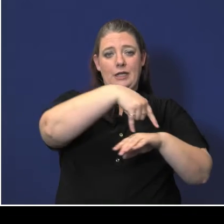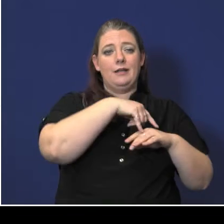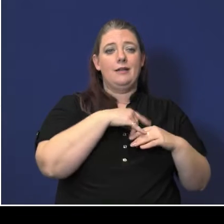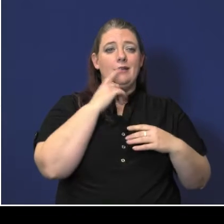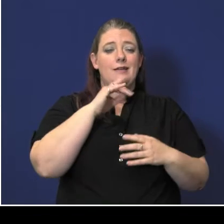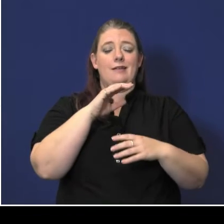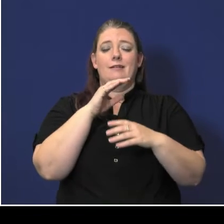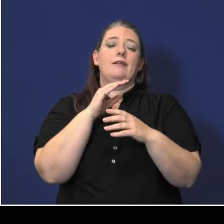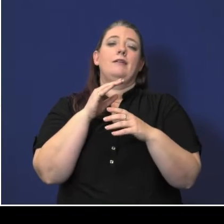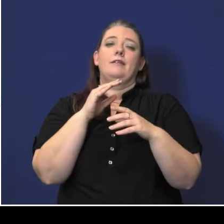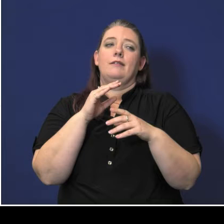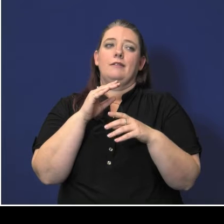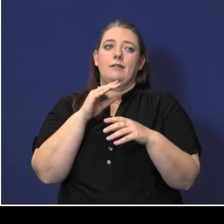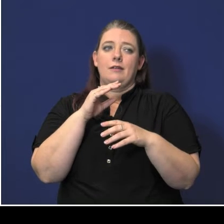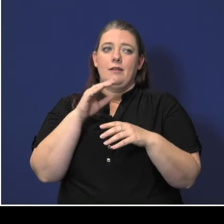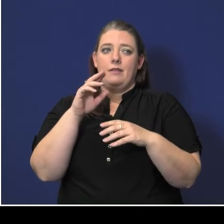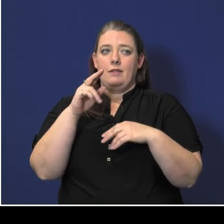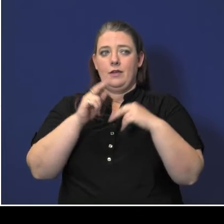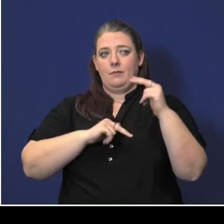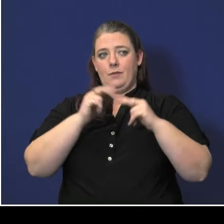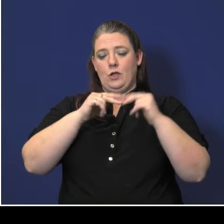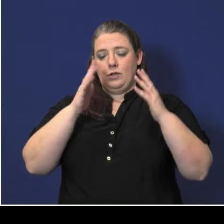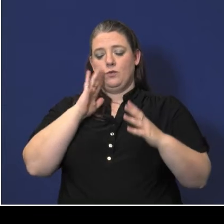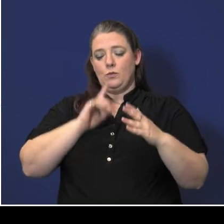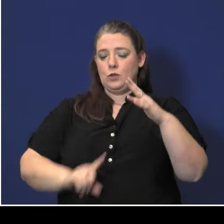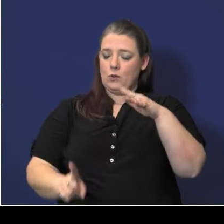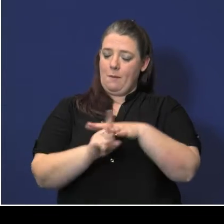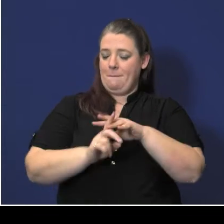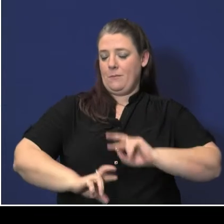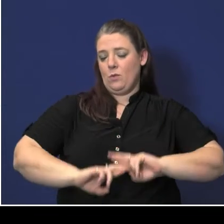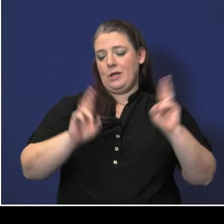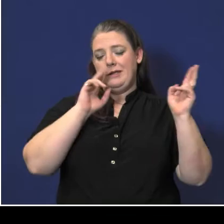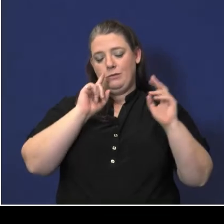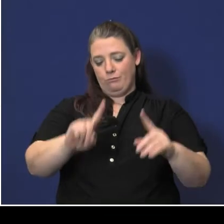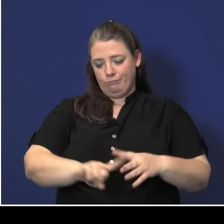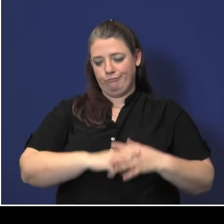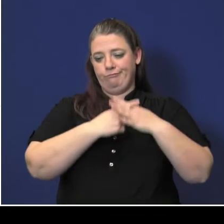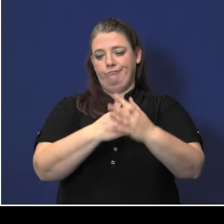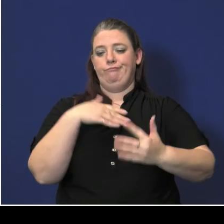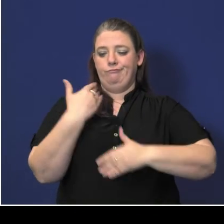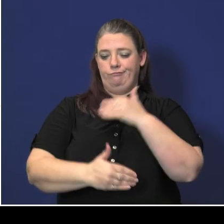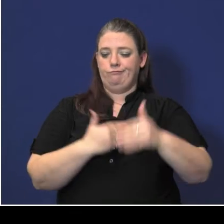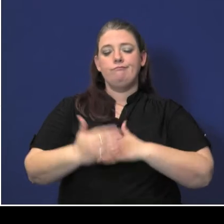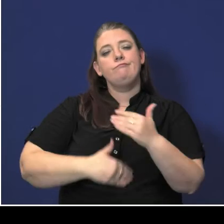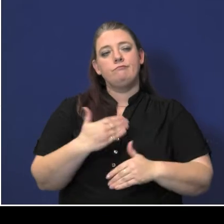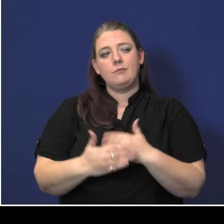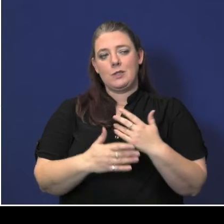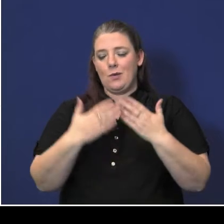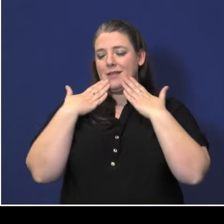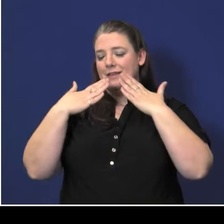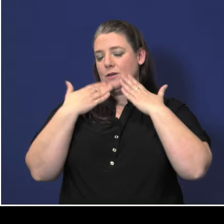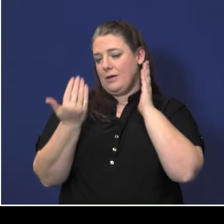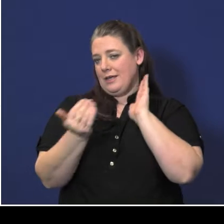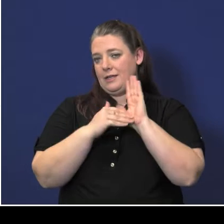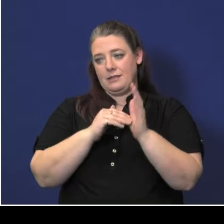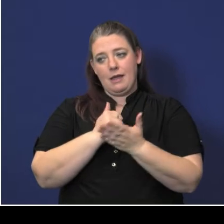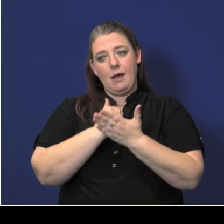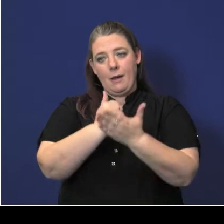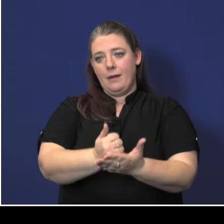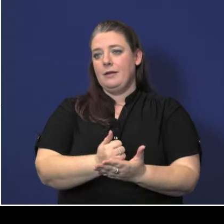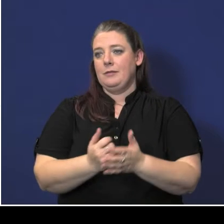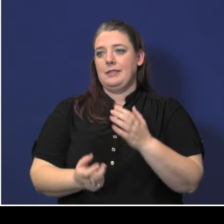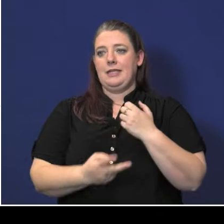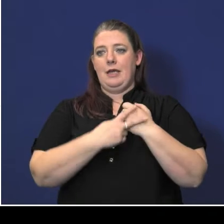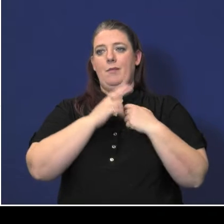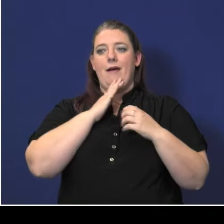buildings, the contractor is going to be able to show up and really be ready to start, to hit the ground running. So thank you again for those. It's helped us keep our critical